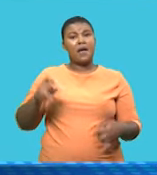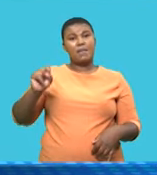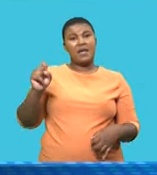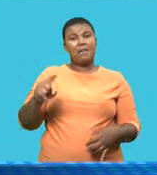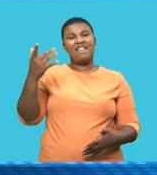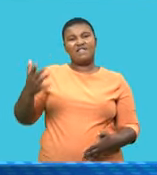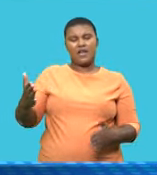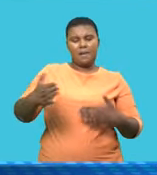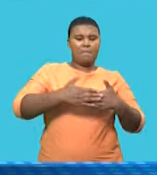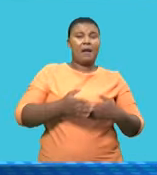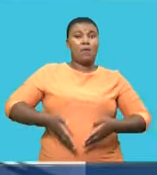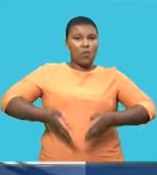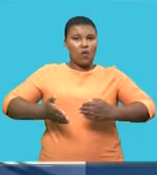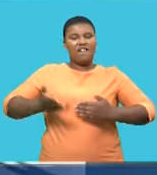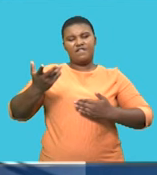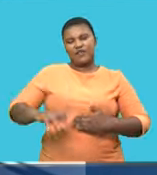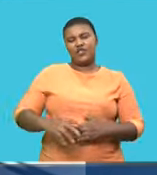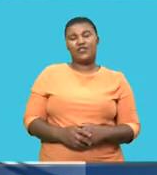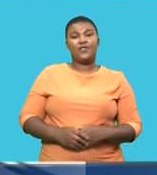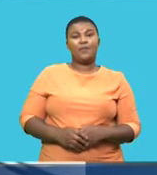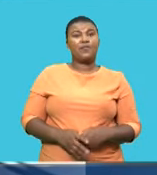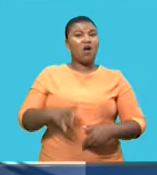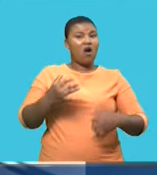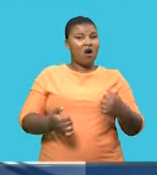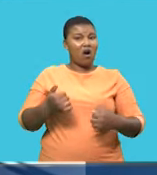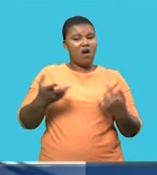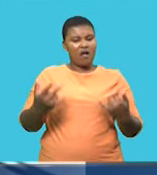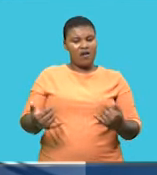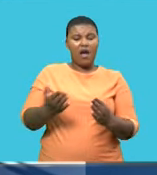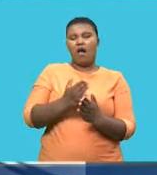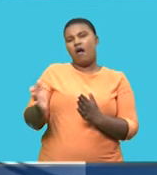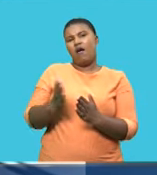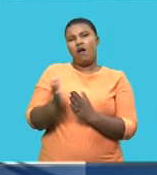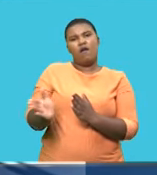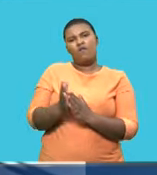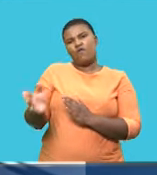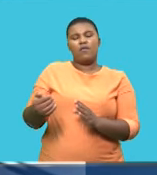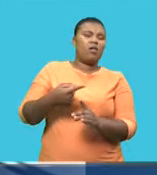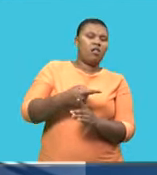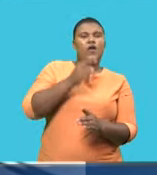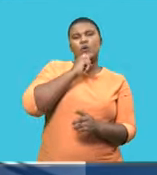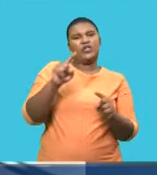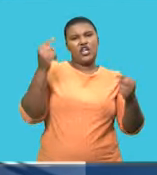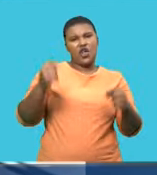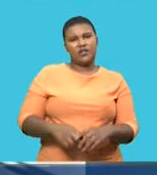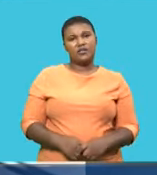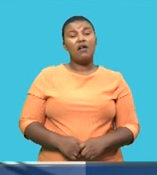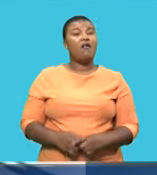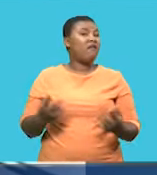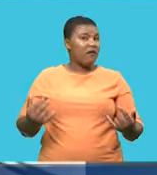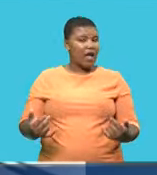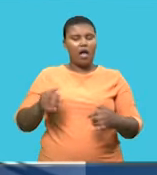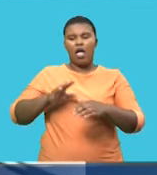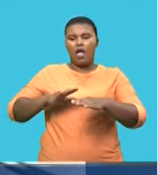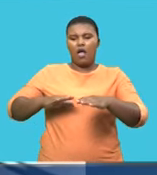closed off at Corlett Drive. Vehicles are being diverted off Corlett Drive and at Grayson Drive as well. This is causing heavy delays on both